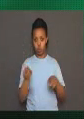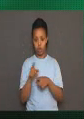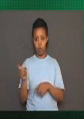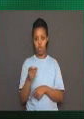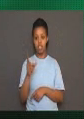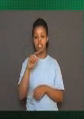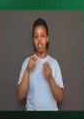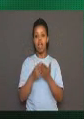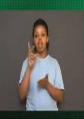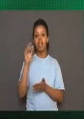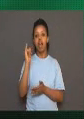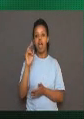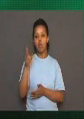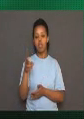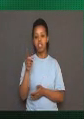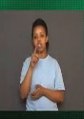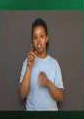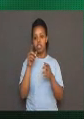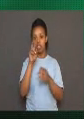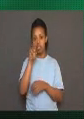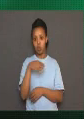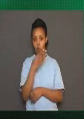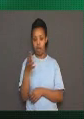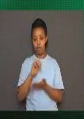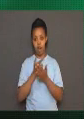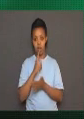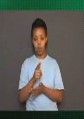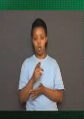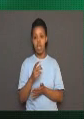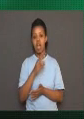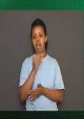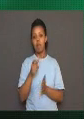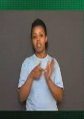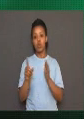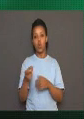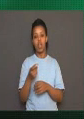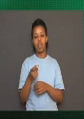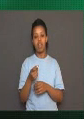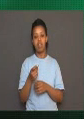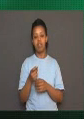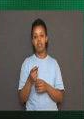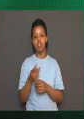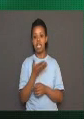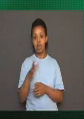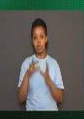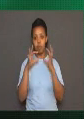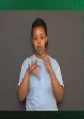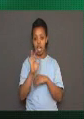dihybrid cross, we can get a clearer idea of how the cross